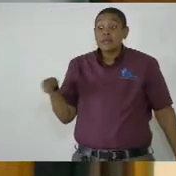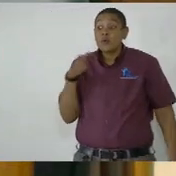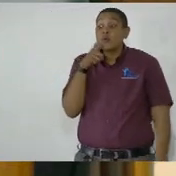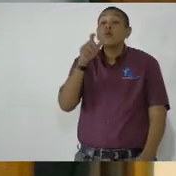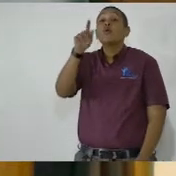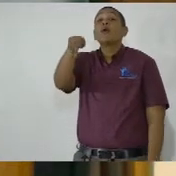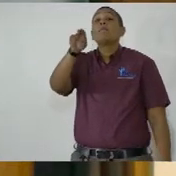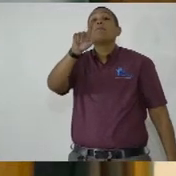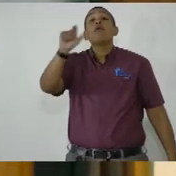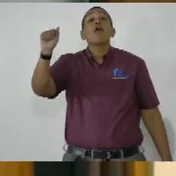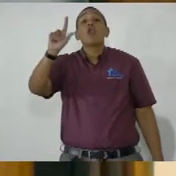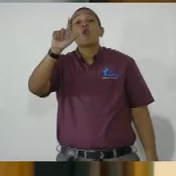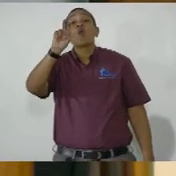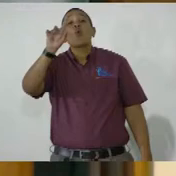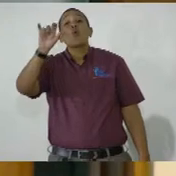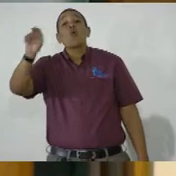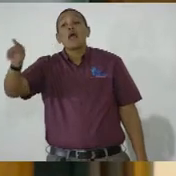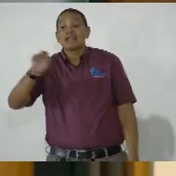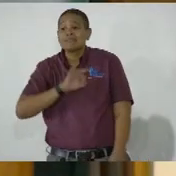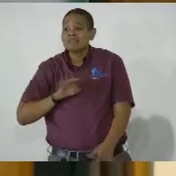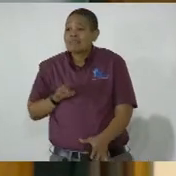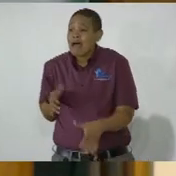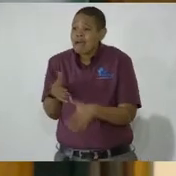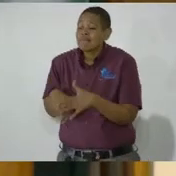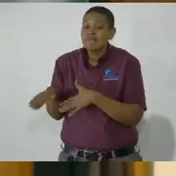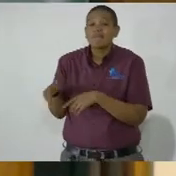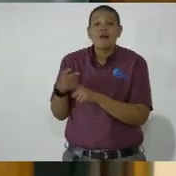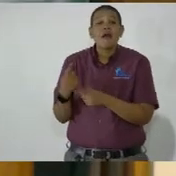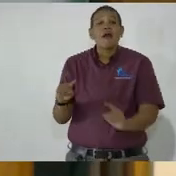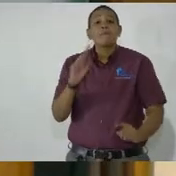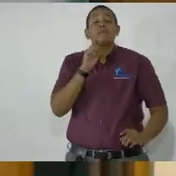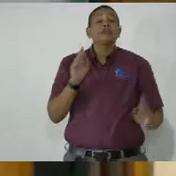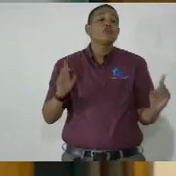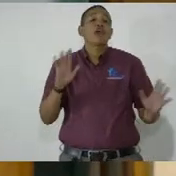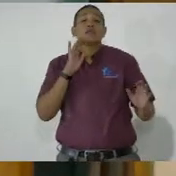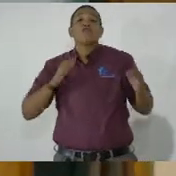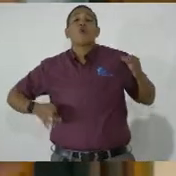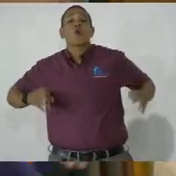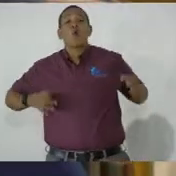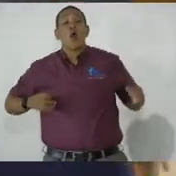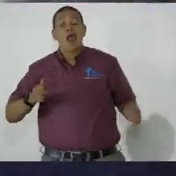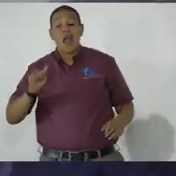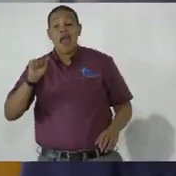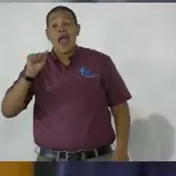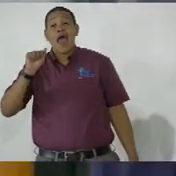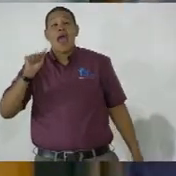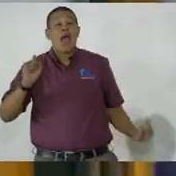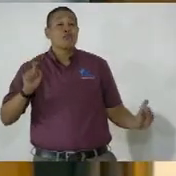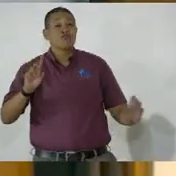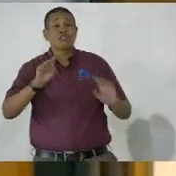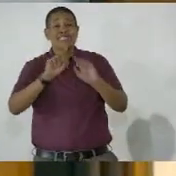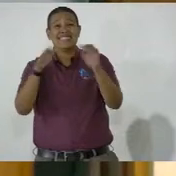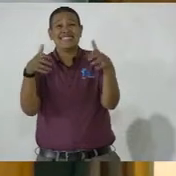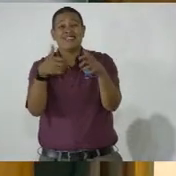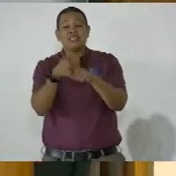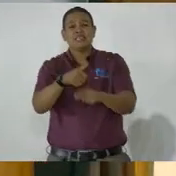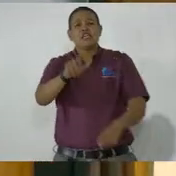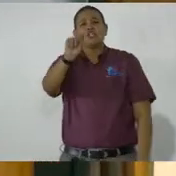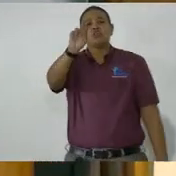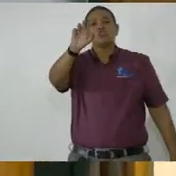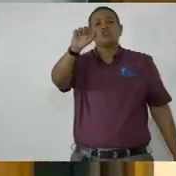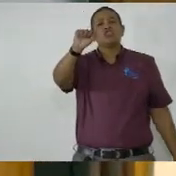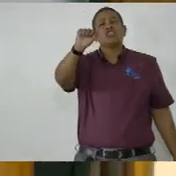Ms. Paula Loylin, and her staff, the Director, Court Administration Division, Mrs. Tricia Cameron Anglin, and her